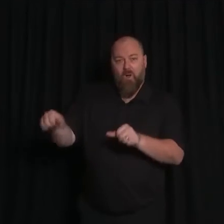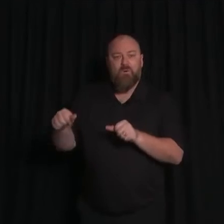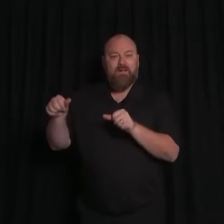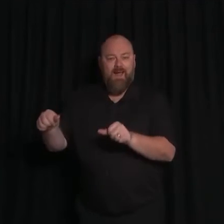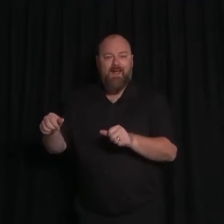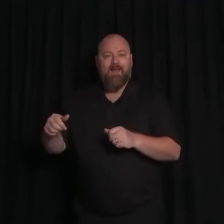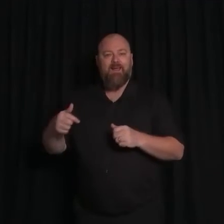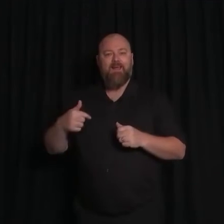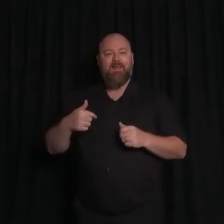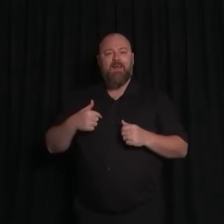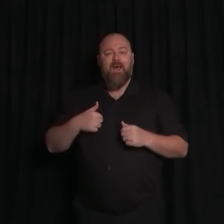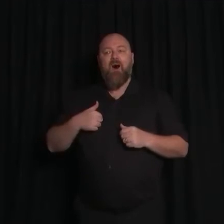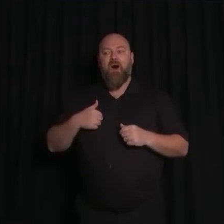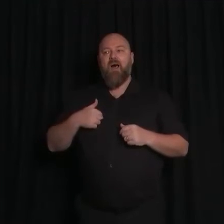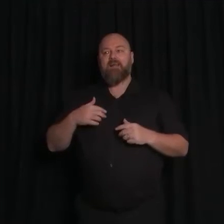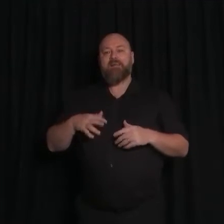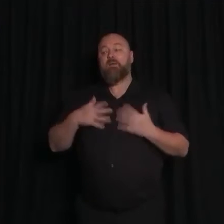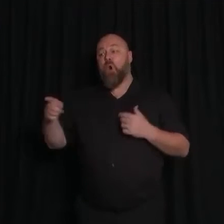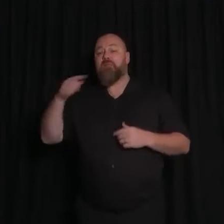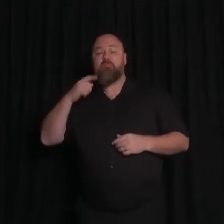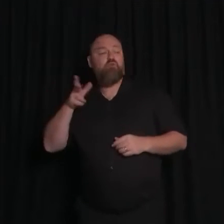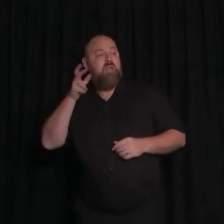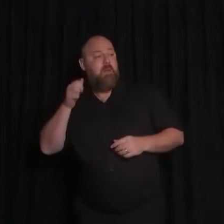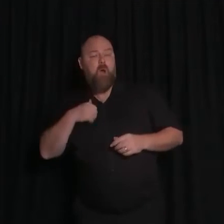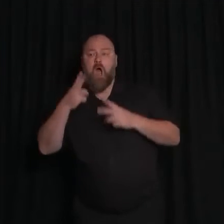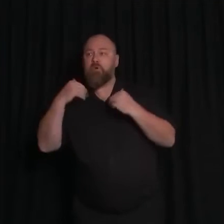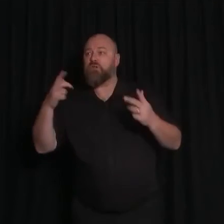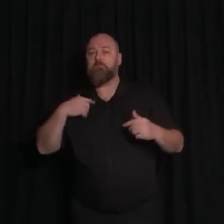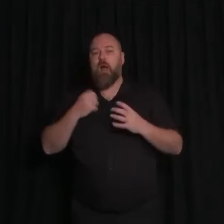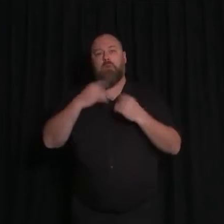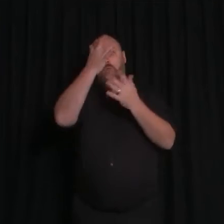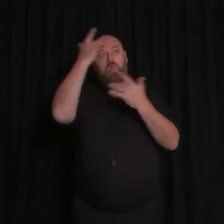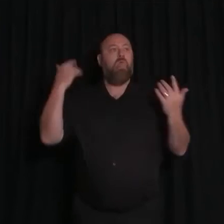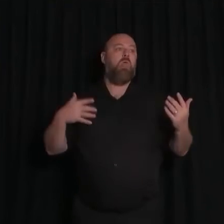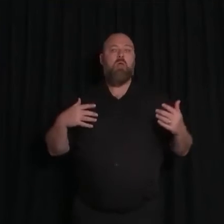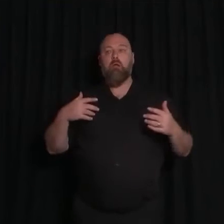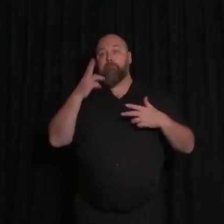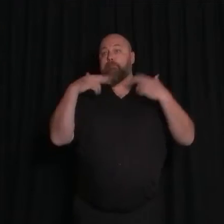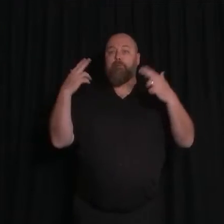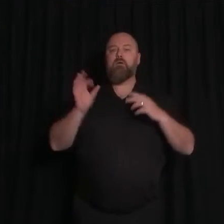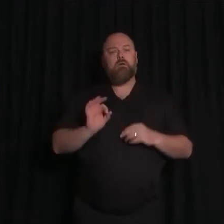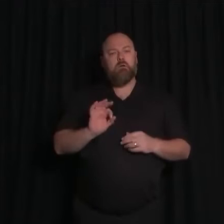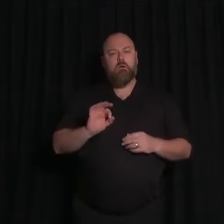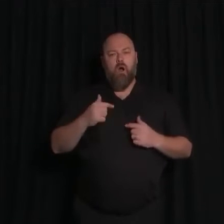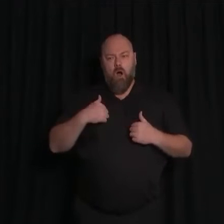had no meaning to me, although I loved music and wanted to create. I wanted people to